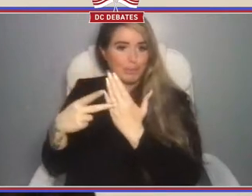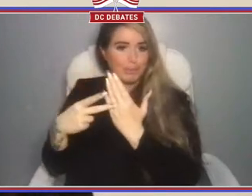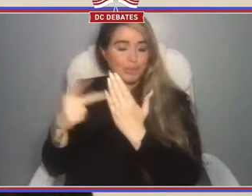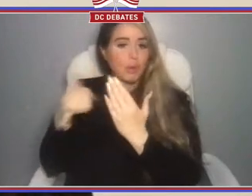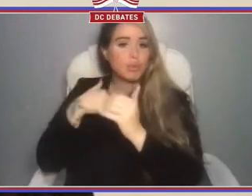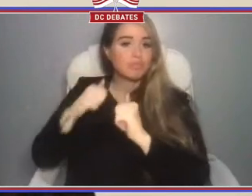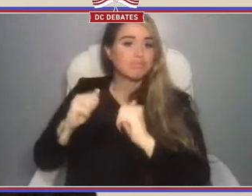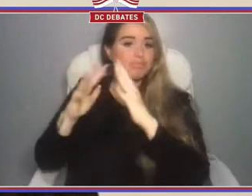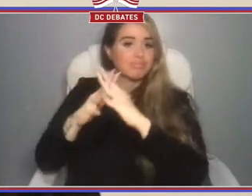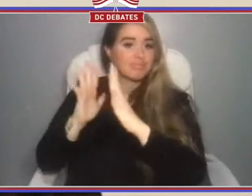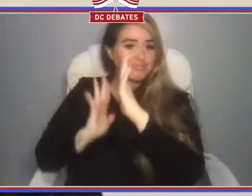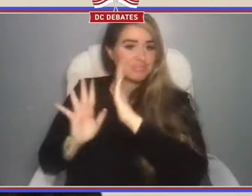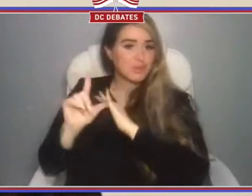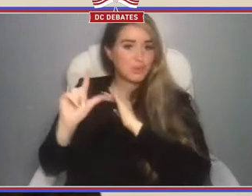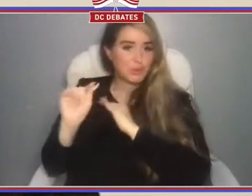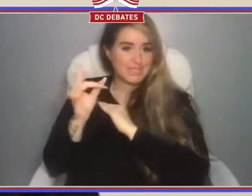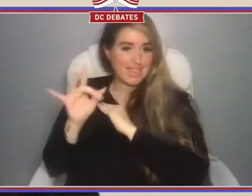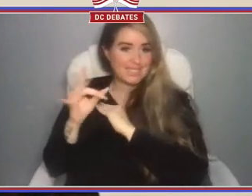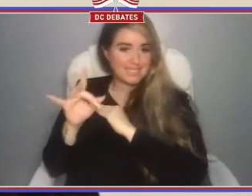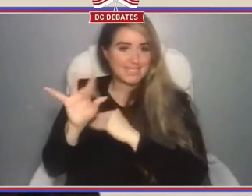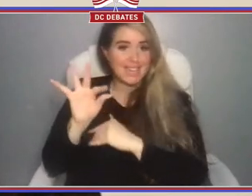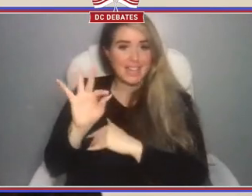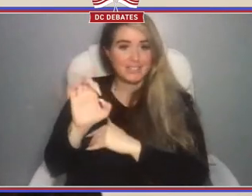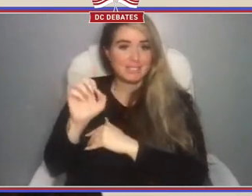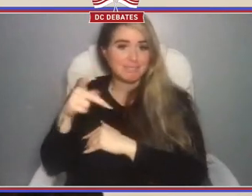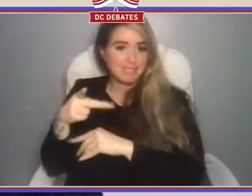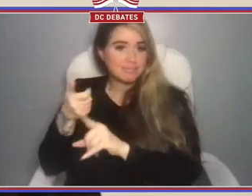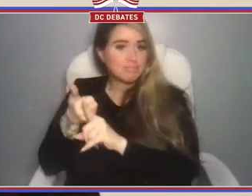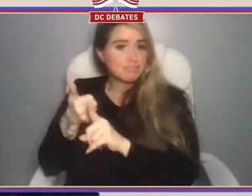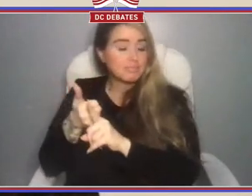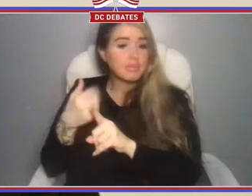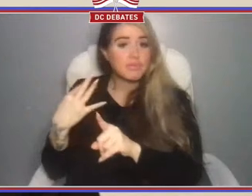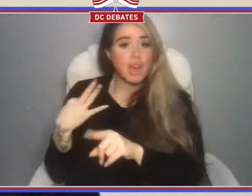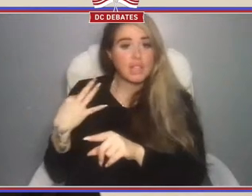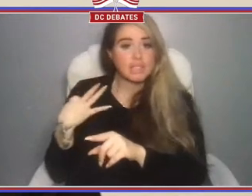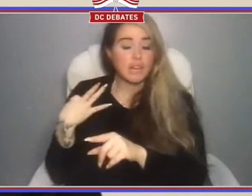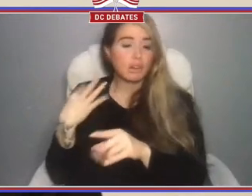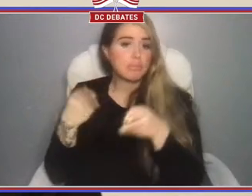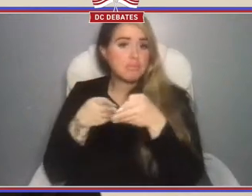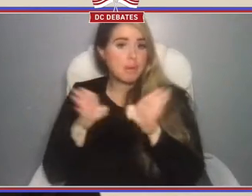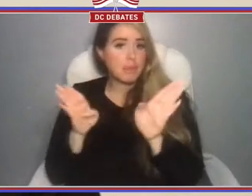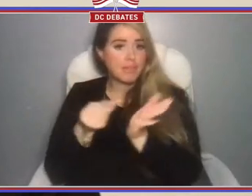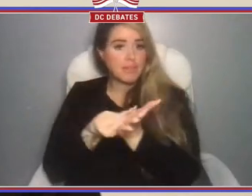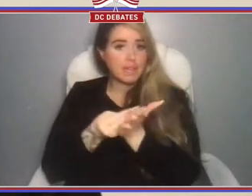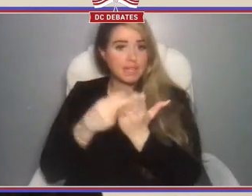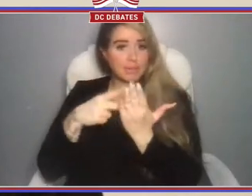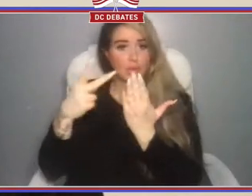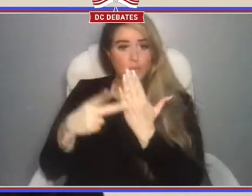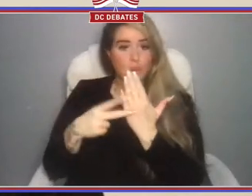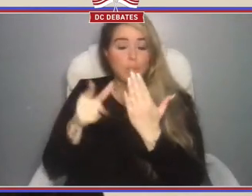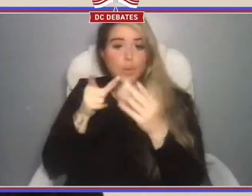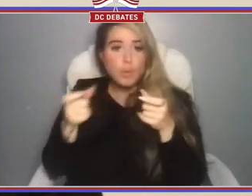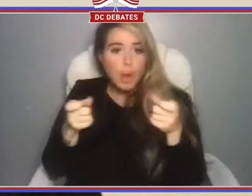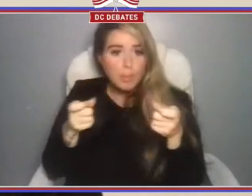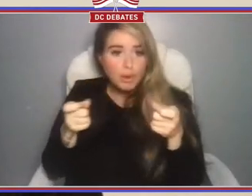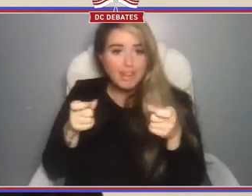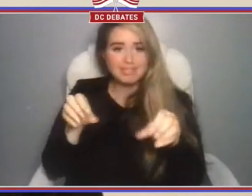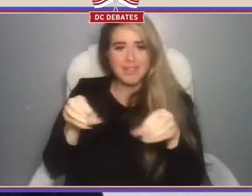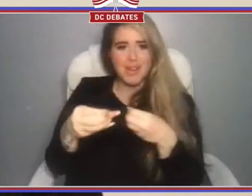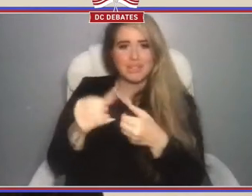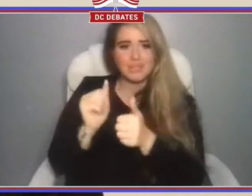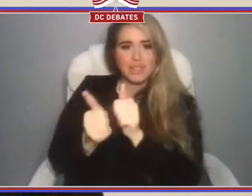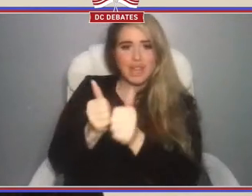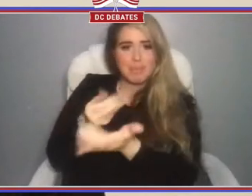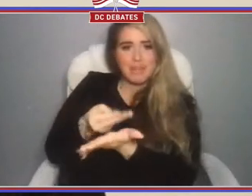2018, the FEP is a voluntary public financing program operated by the Office of Campaign Finance